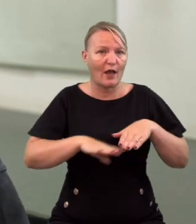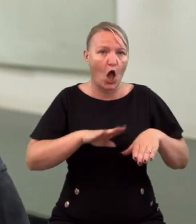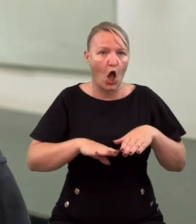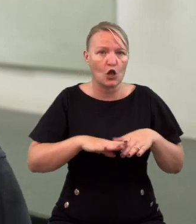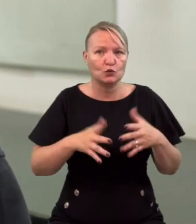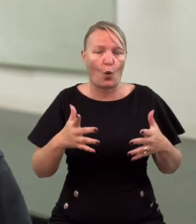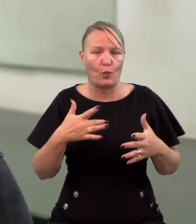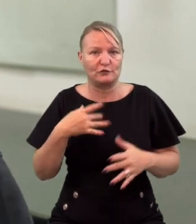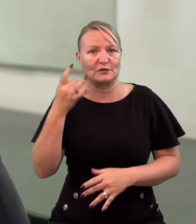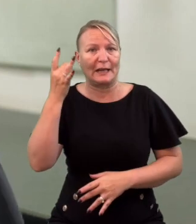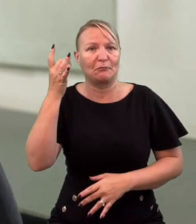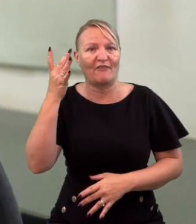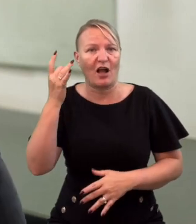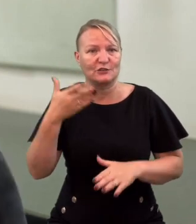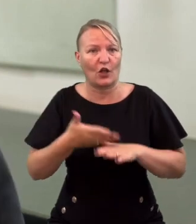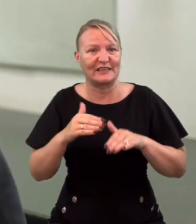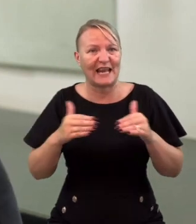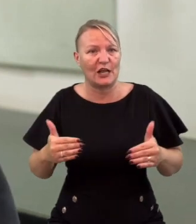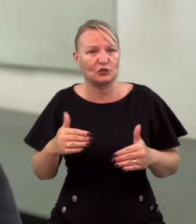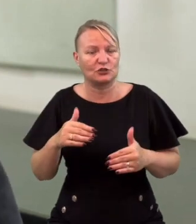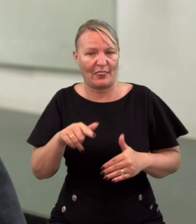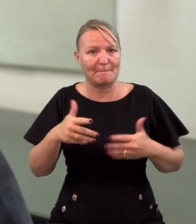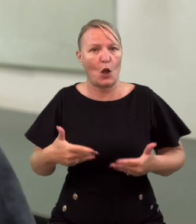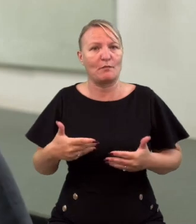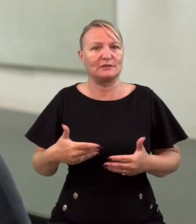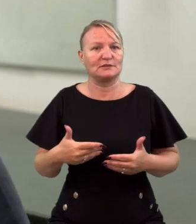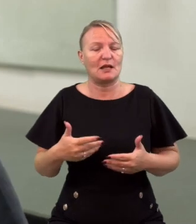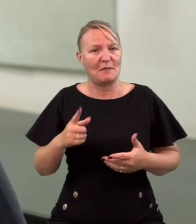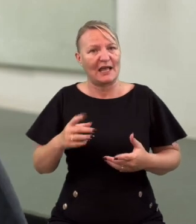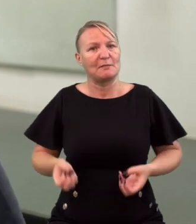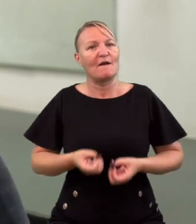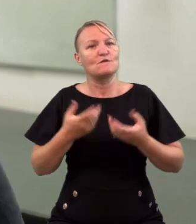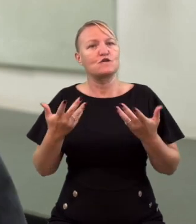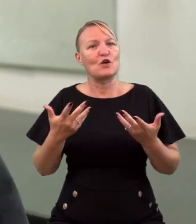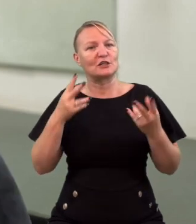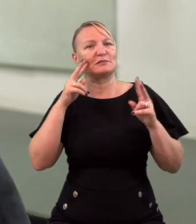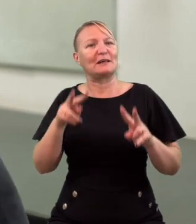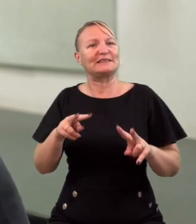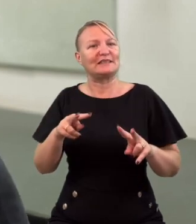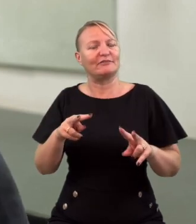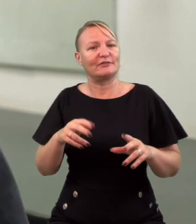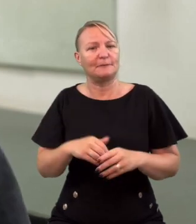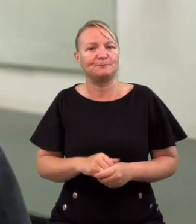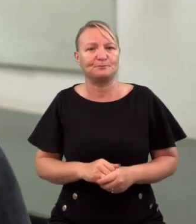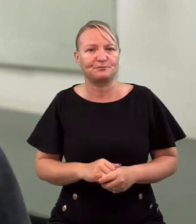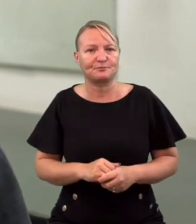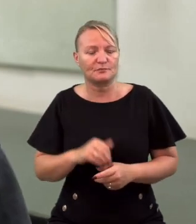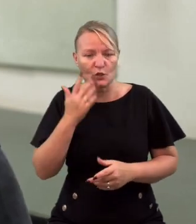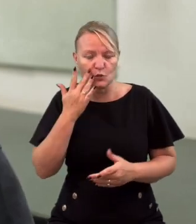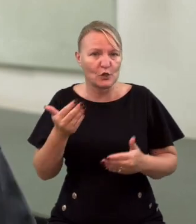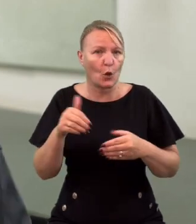been rehearsed or whether that's something completely improvised and new, always keeping a fresh perspective when